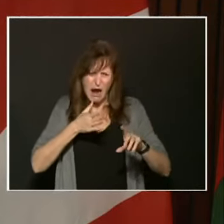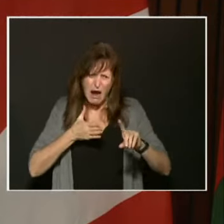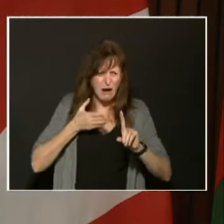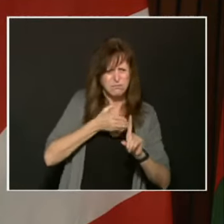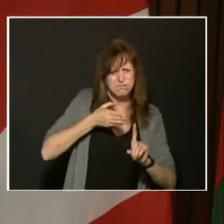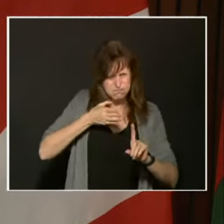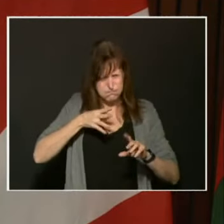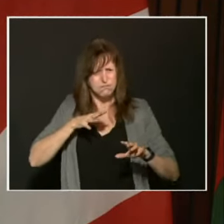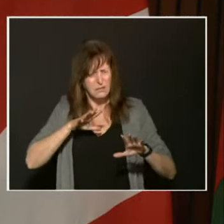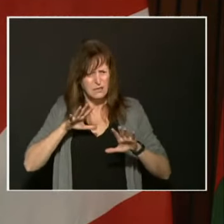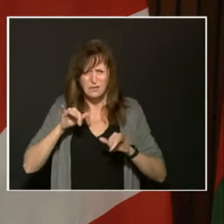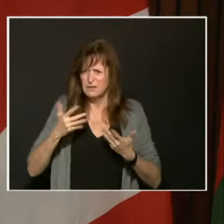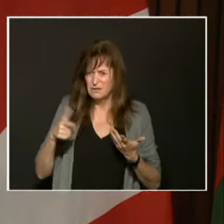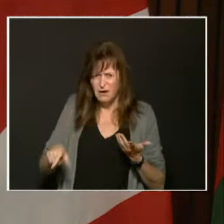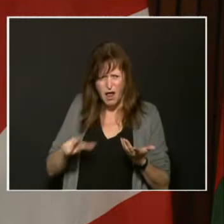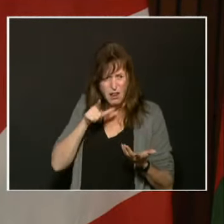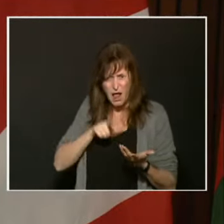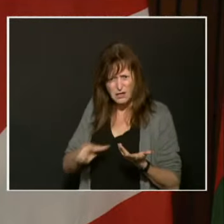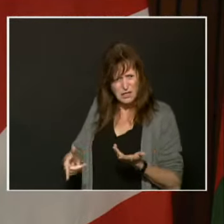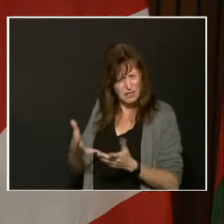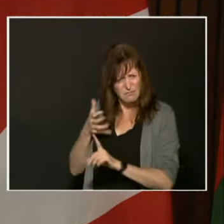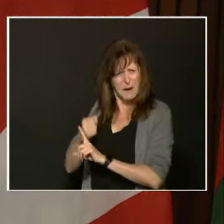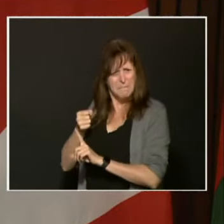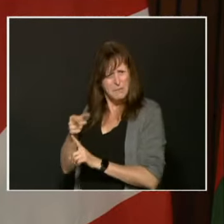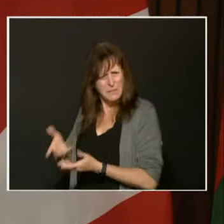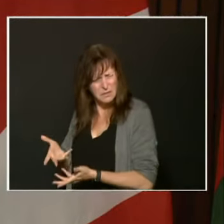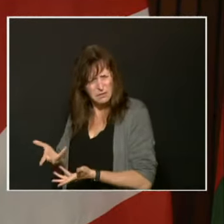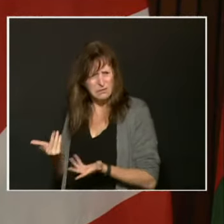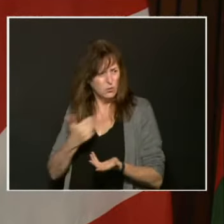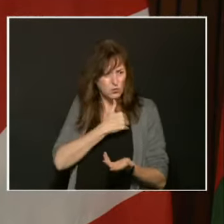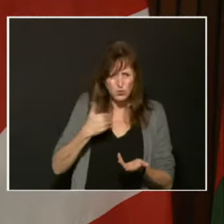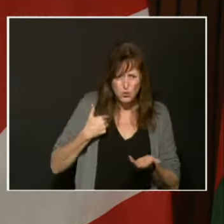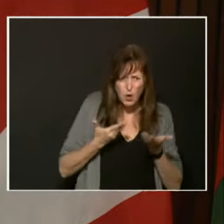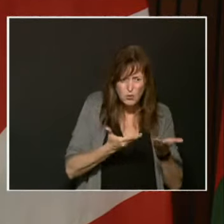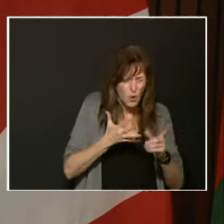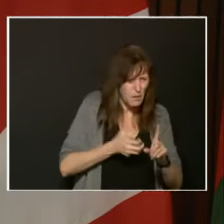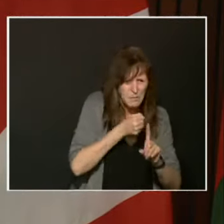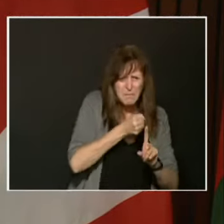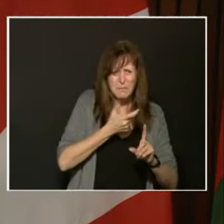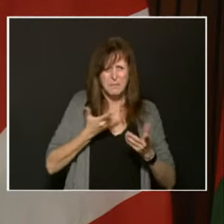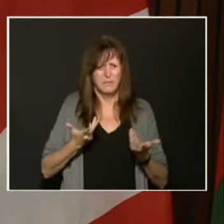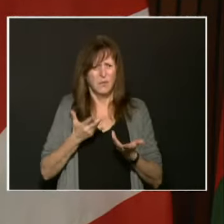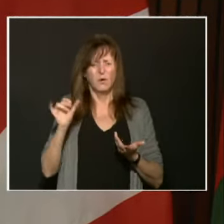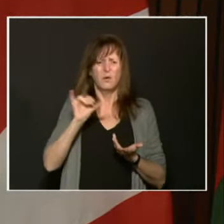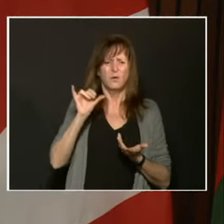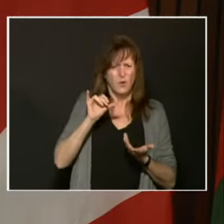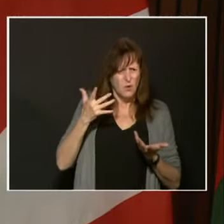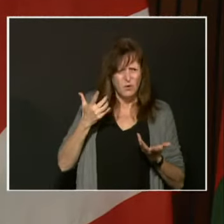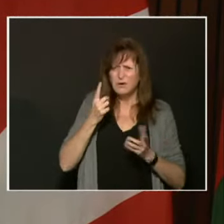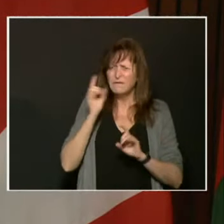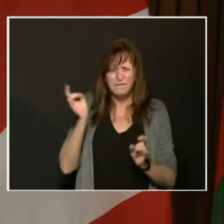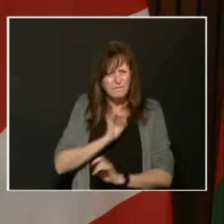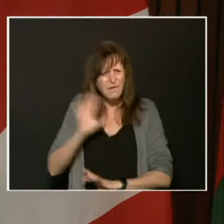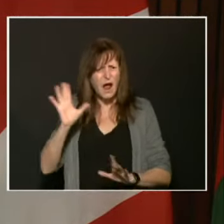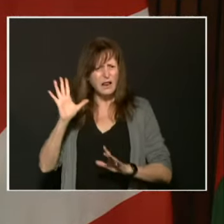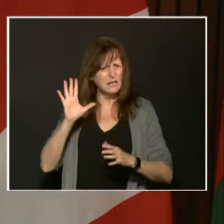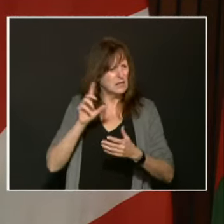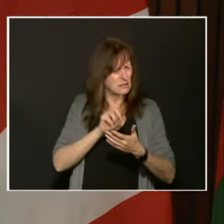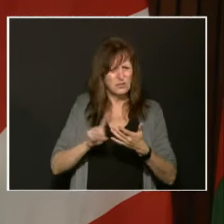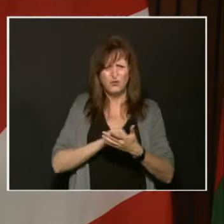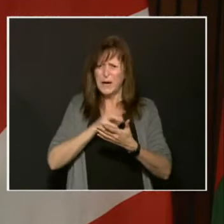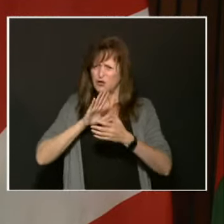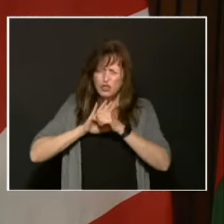assault recently here in Toronto, and from other acts of violence and discrimination. I hope that the success that we're having with COVID